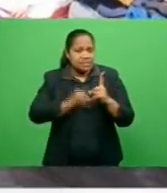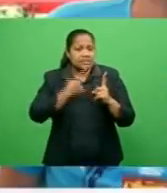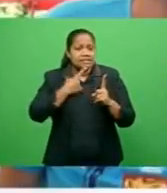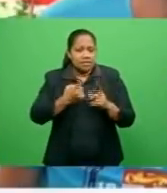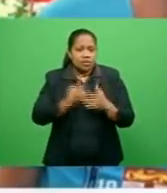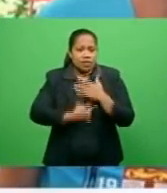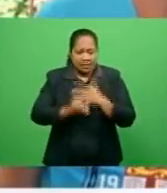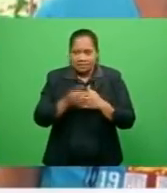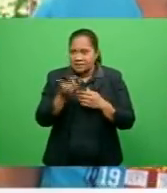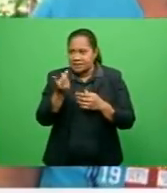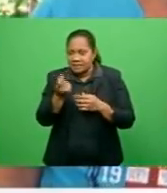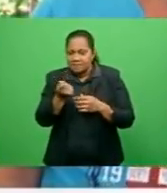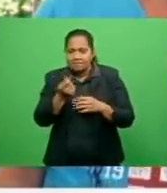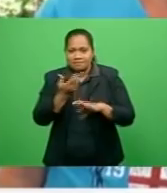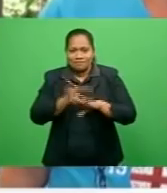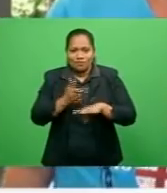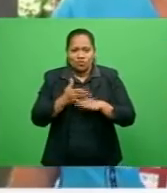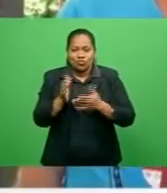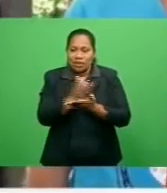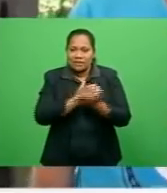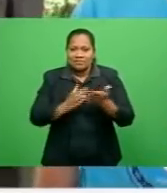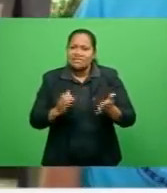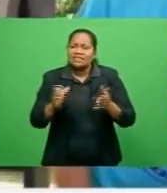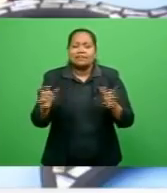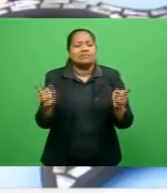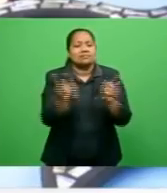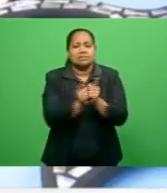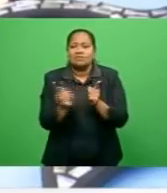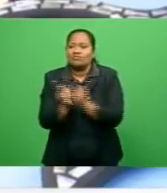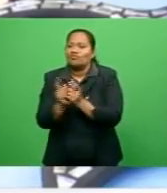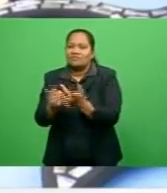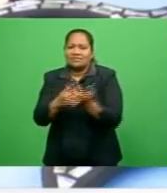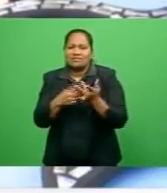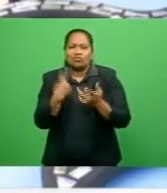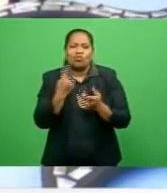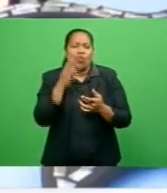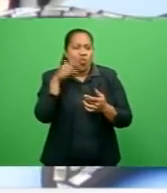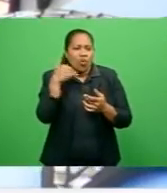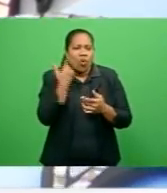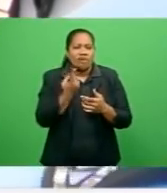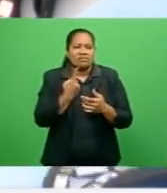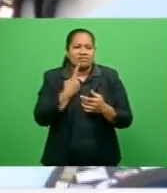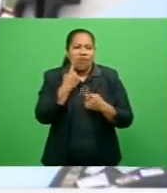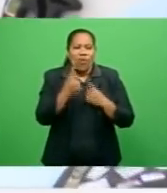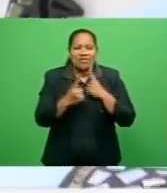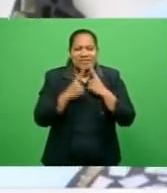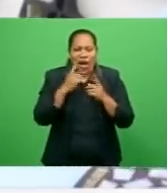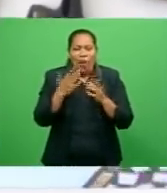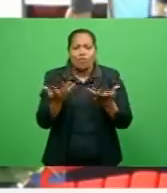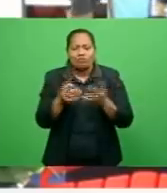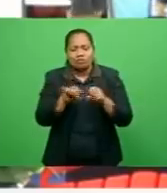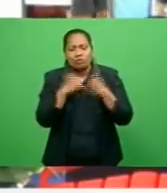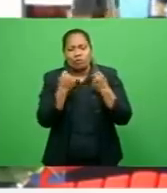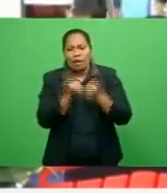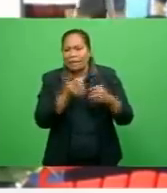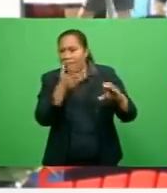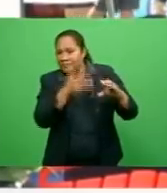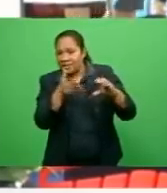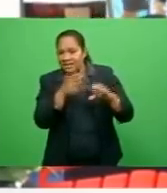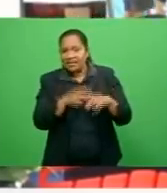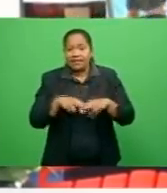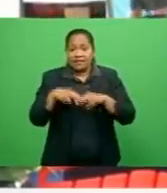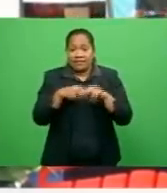new customers as well as meet with clients who normally place orders on social media. The Fiji Festival 2020 will